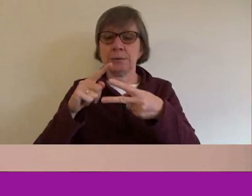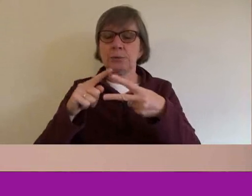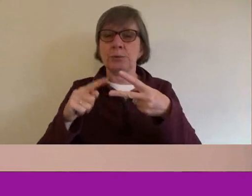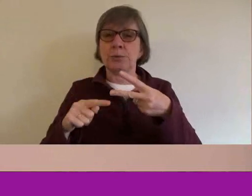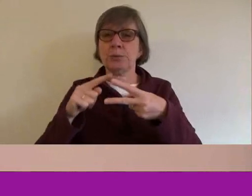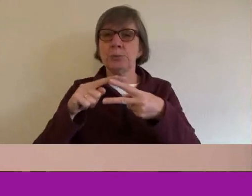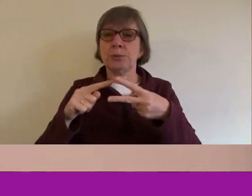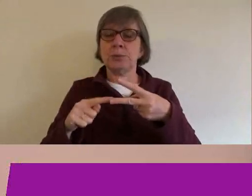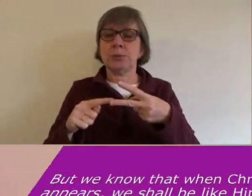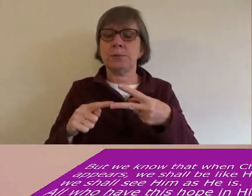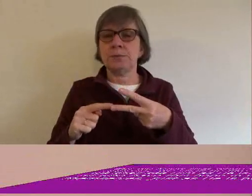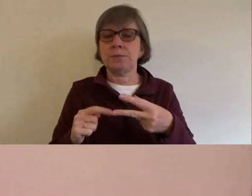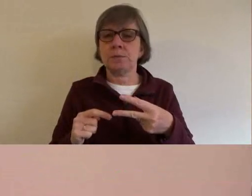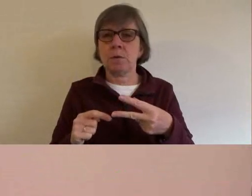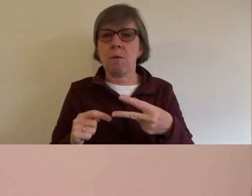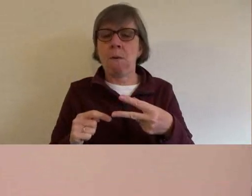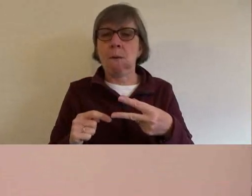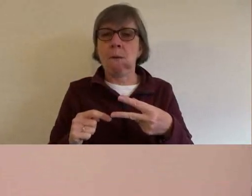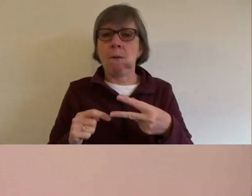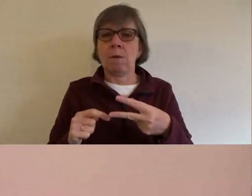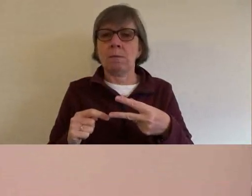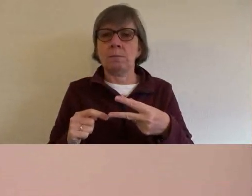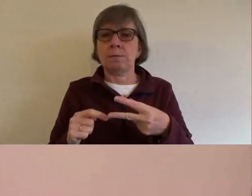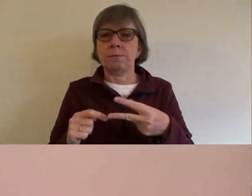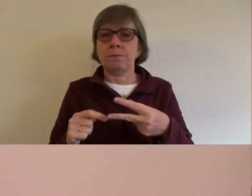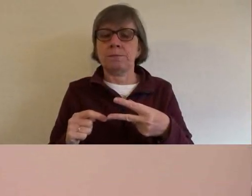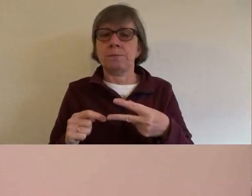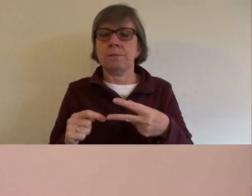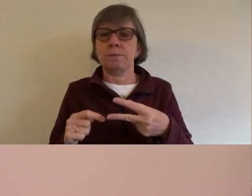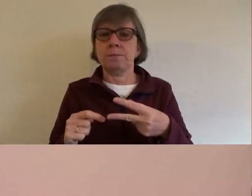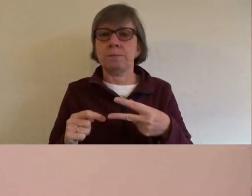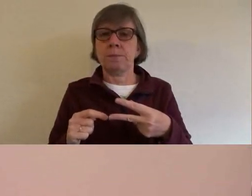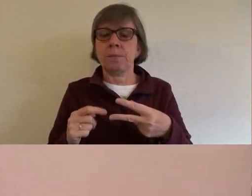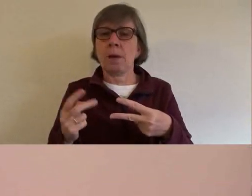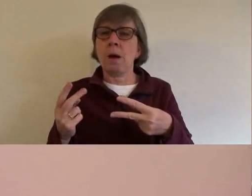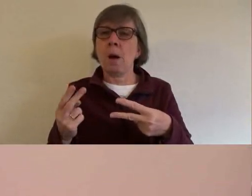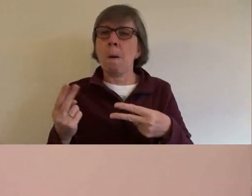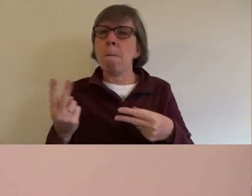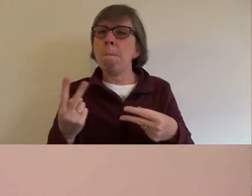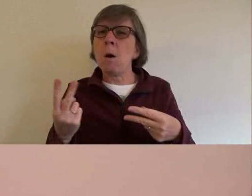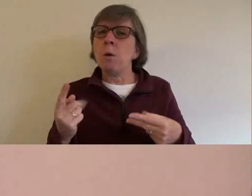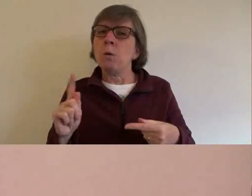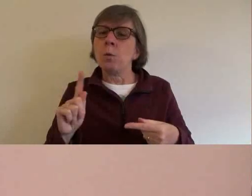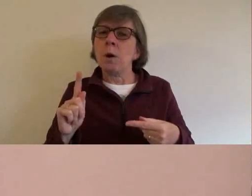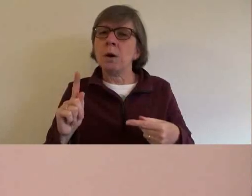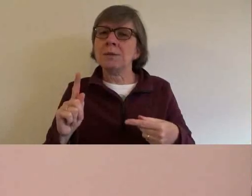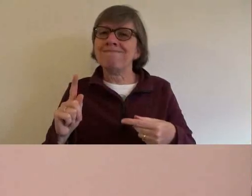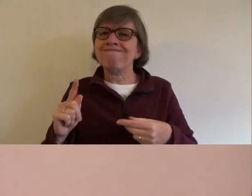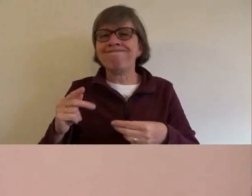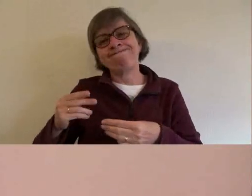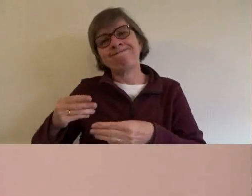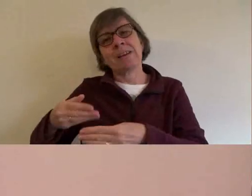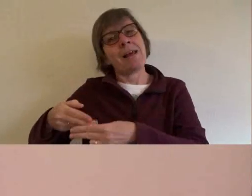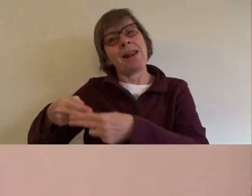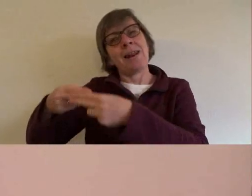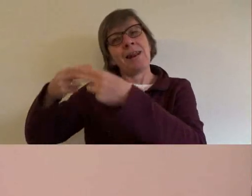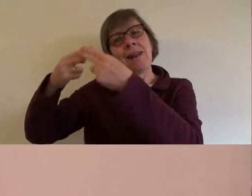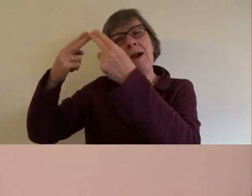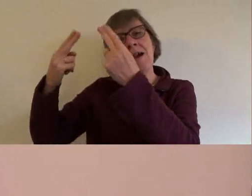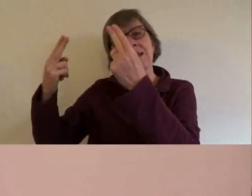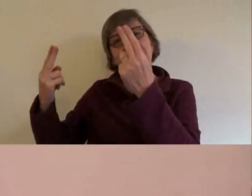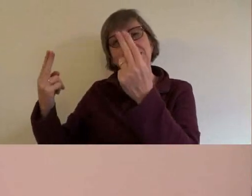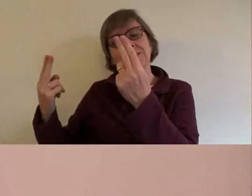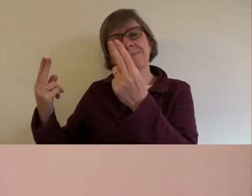We're going to sing two more songs together now. And these are both songs that talk about the light